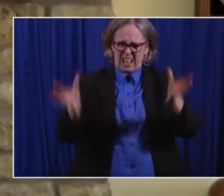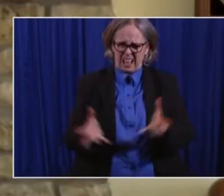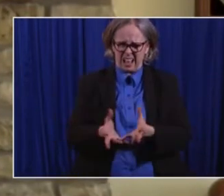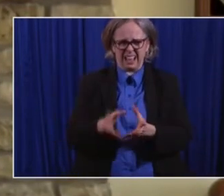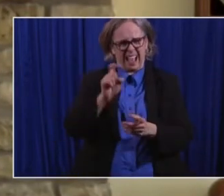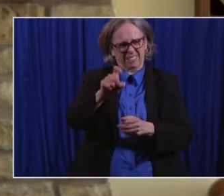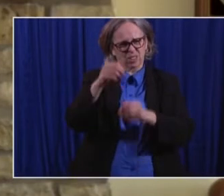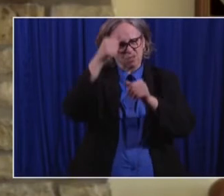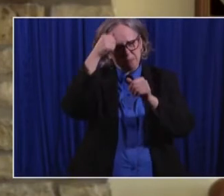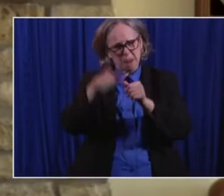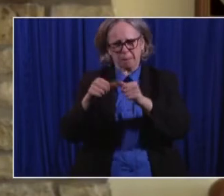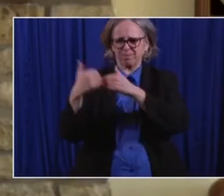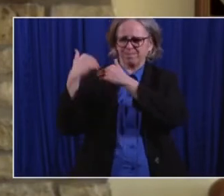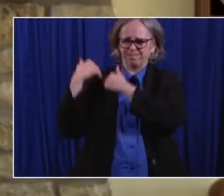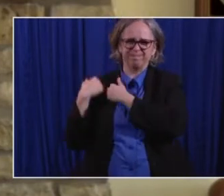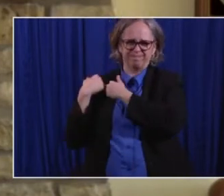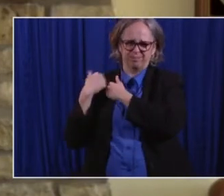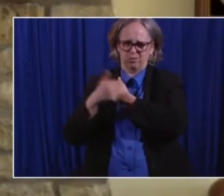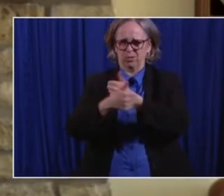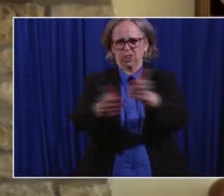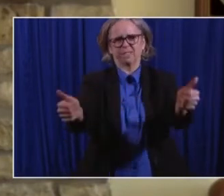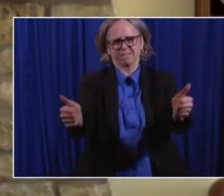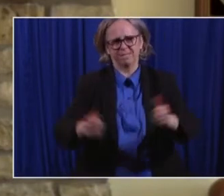Let me now talk some specifics.